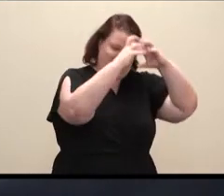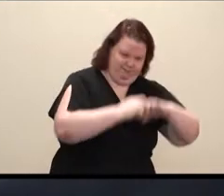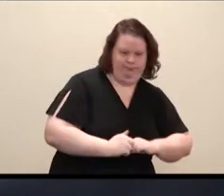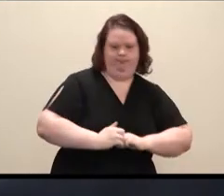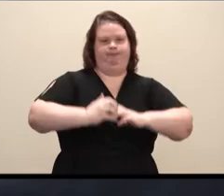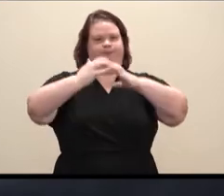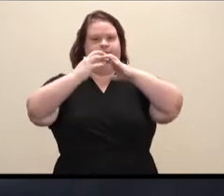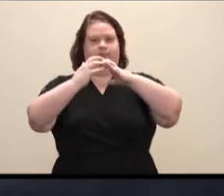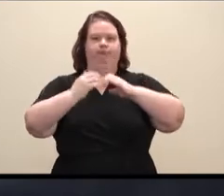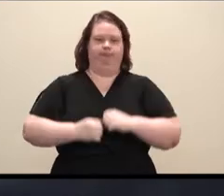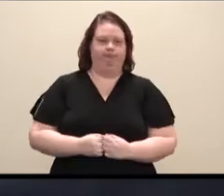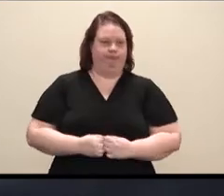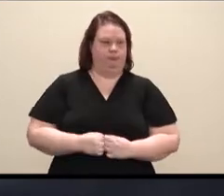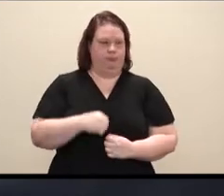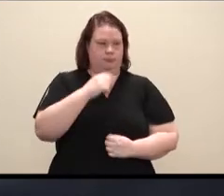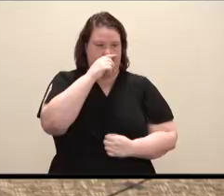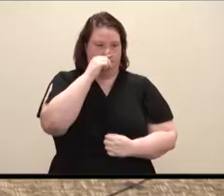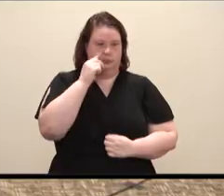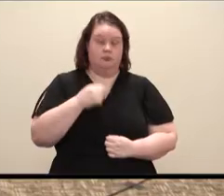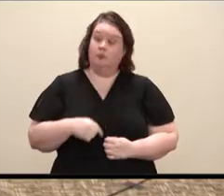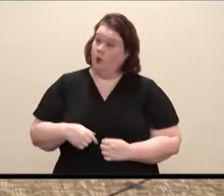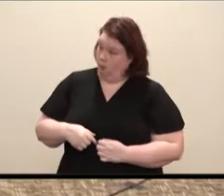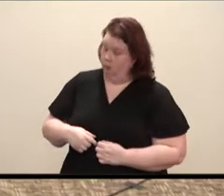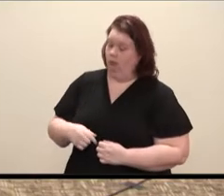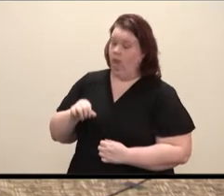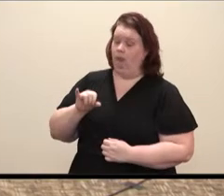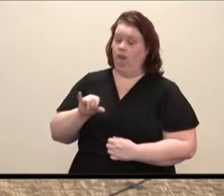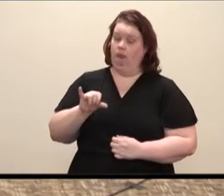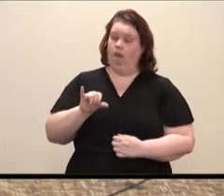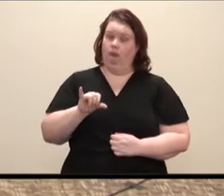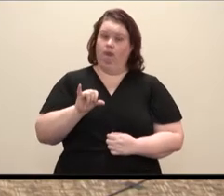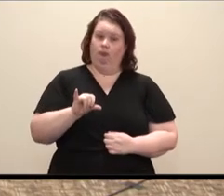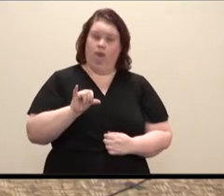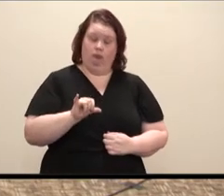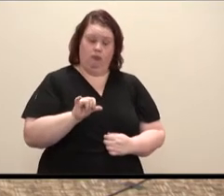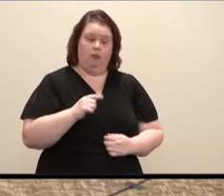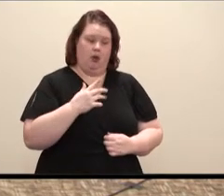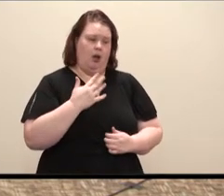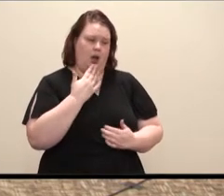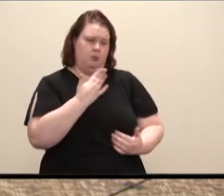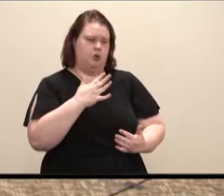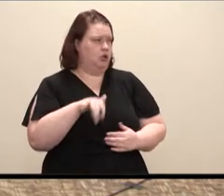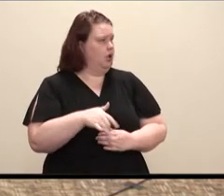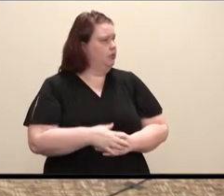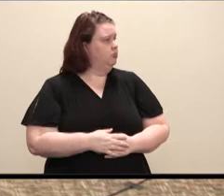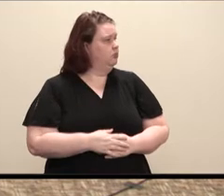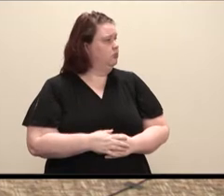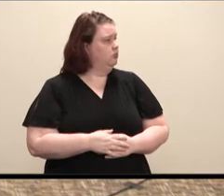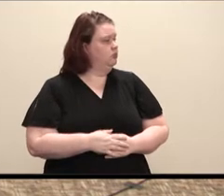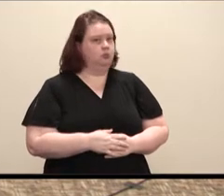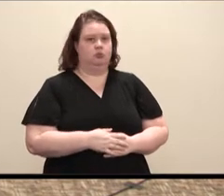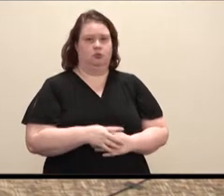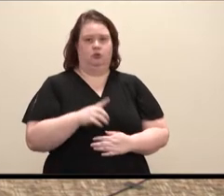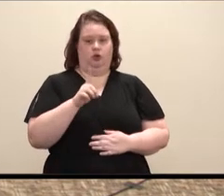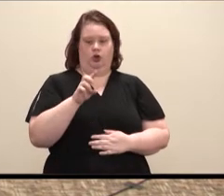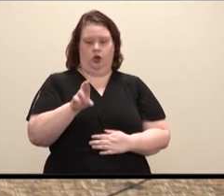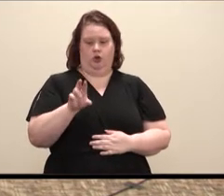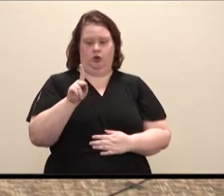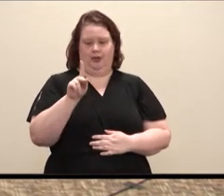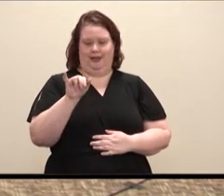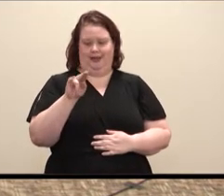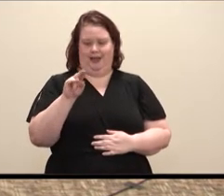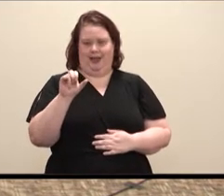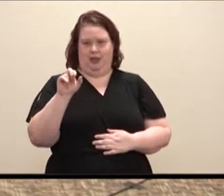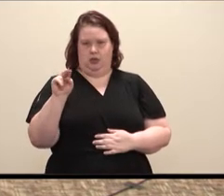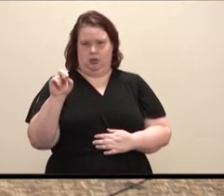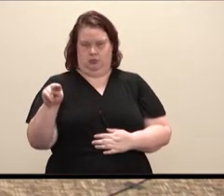So. Yeah, I appreciate that. I think it also, rebuilding gives us an opportunity